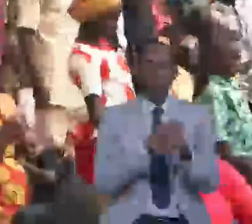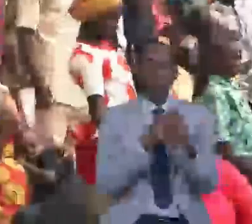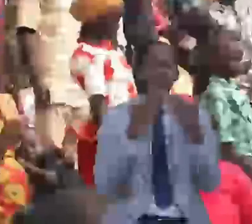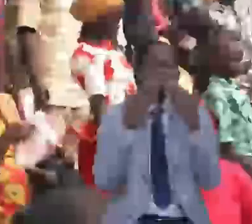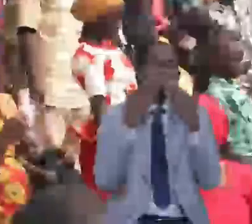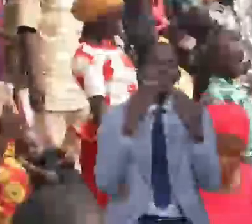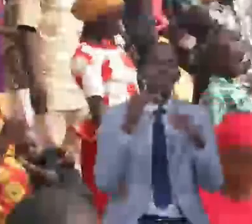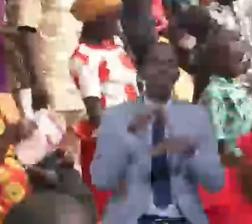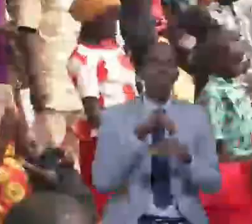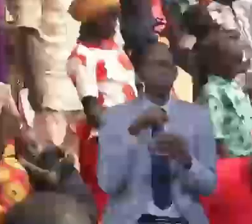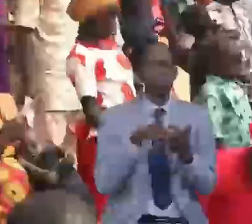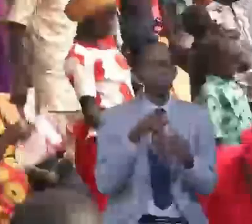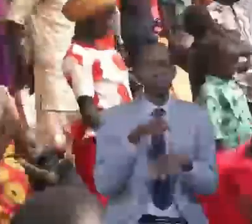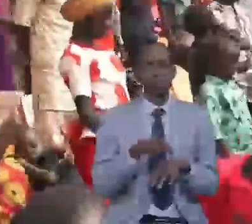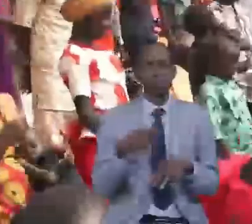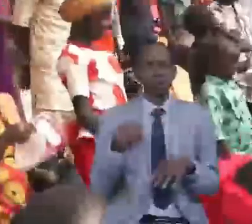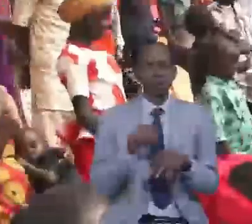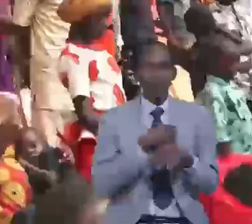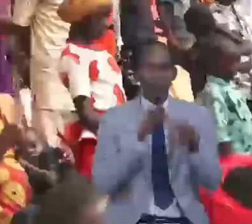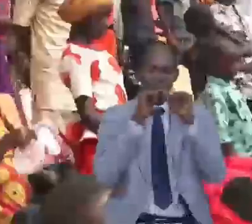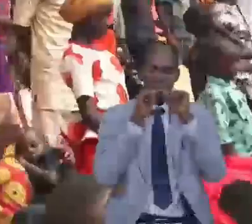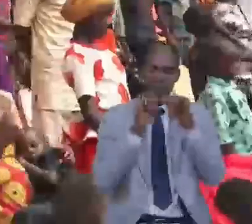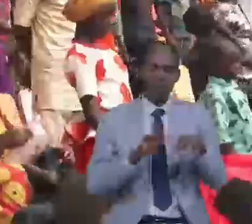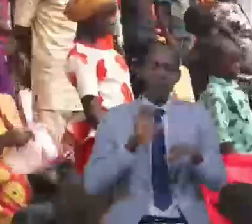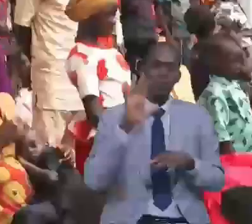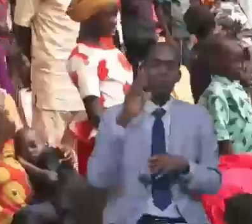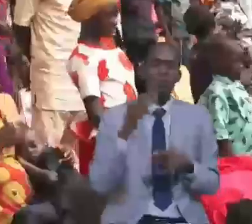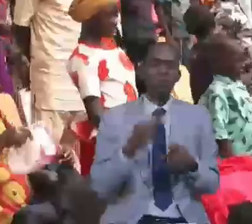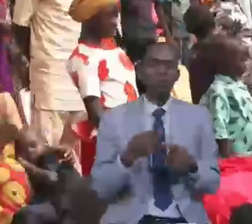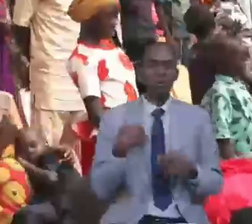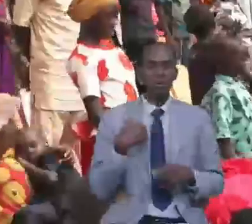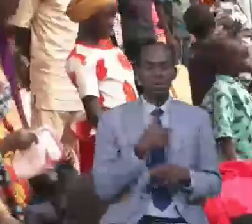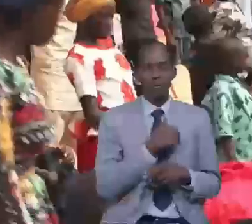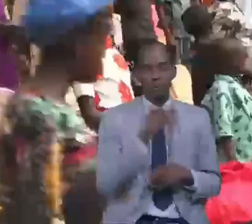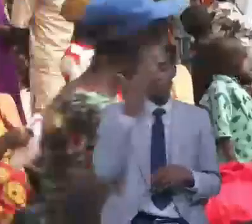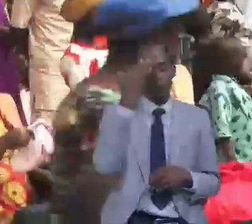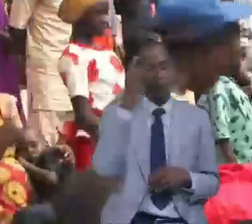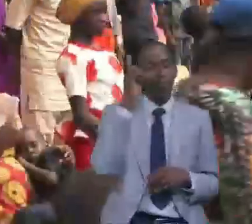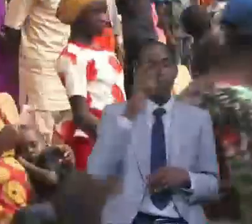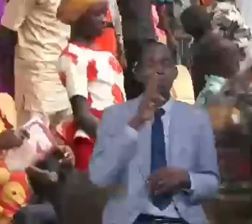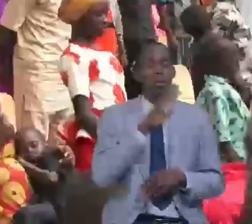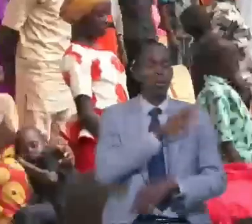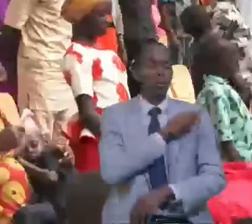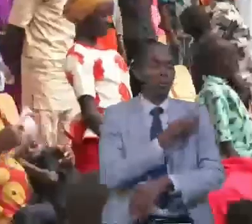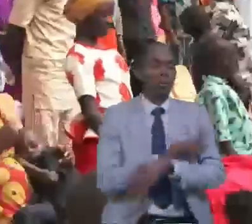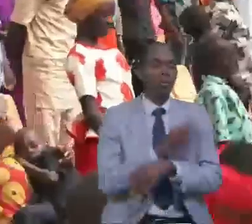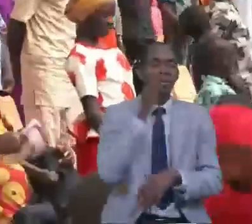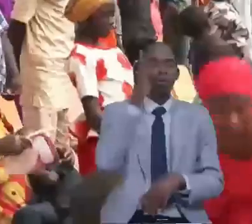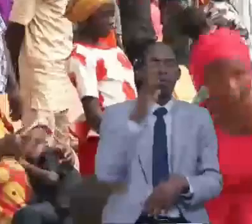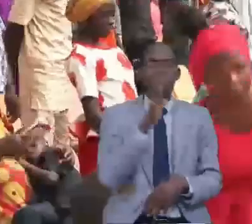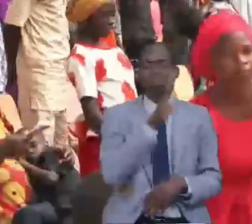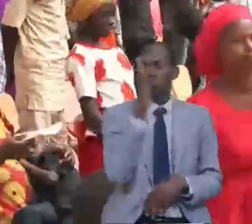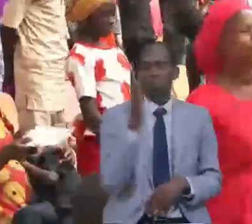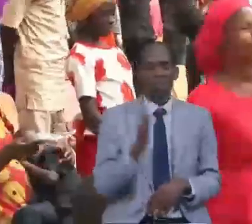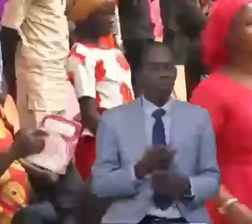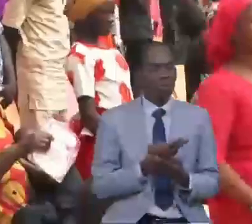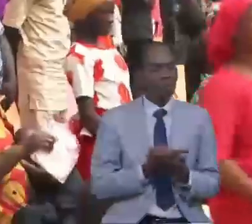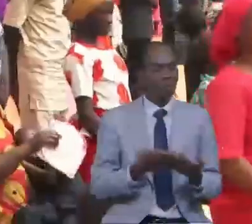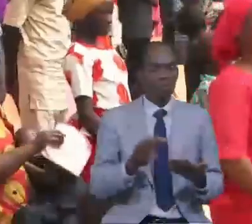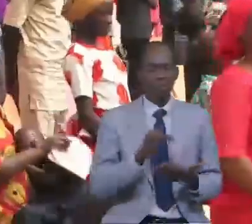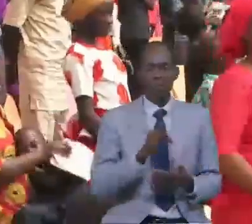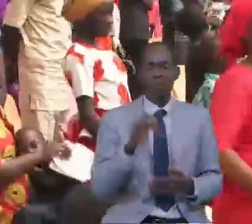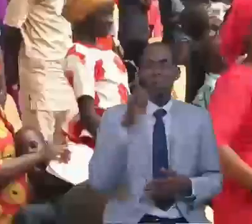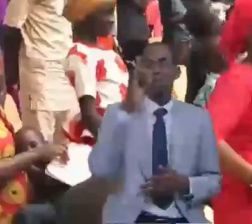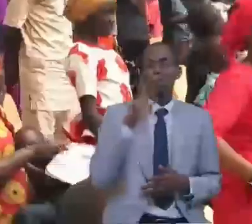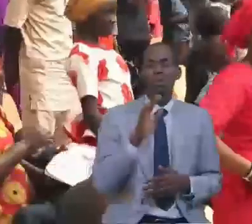a never-failing God, a loving God, mighty and powerful. And you come to give